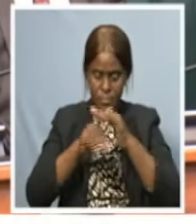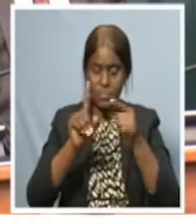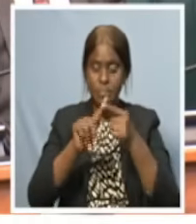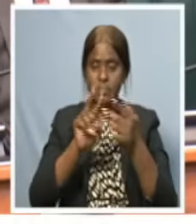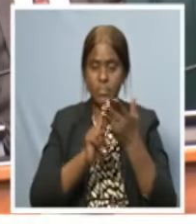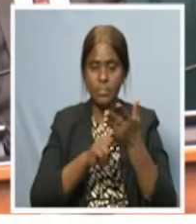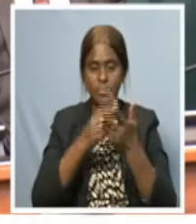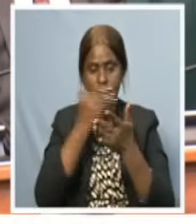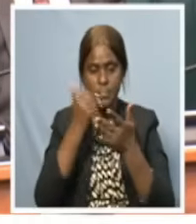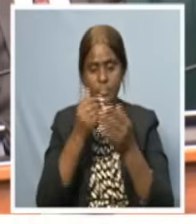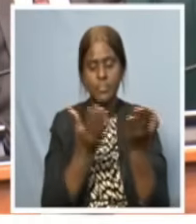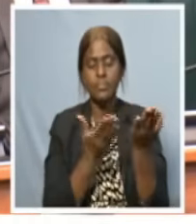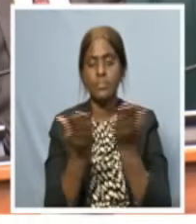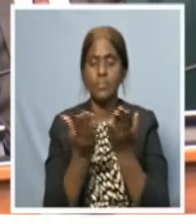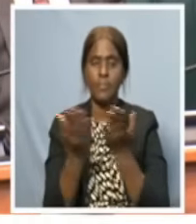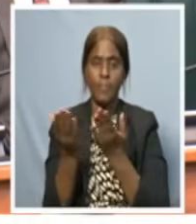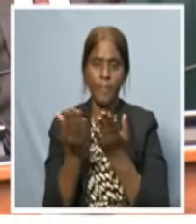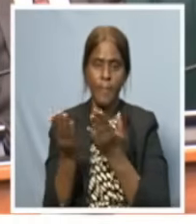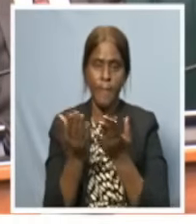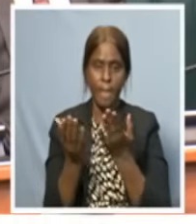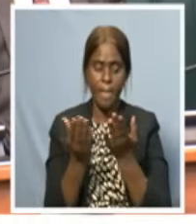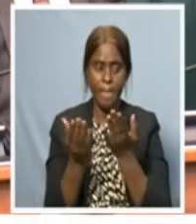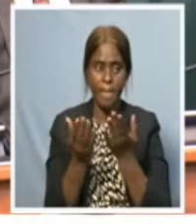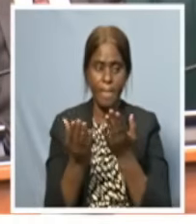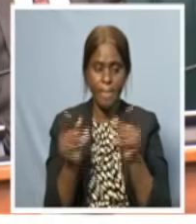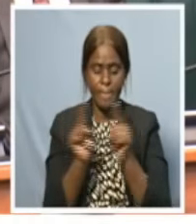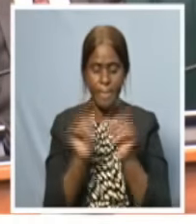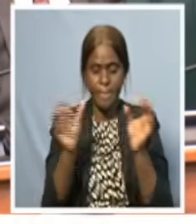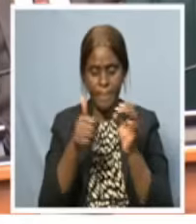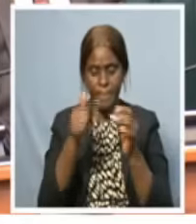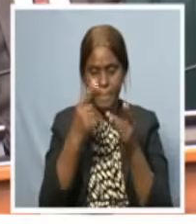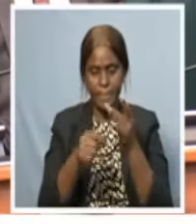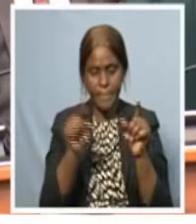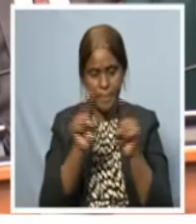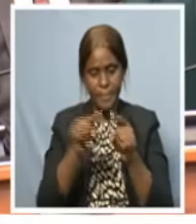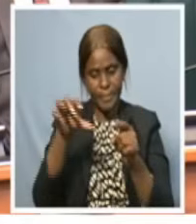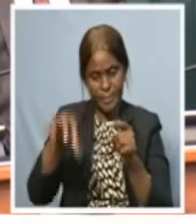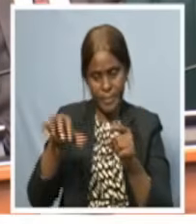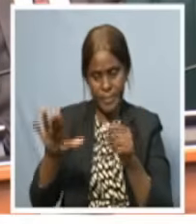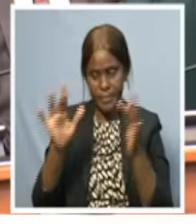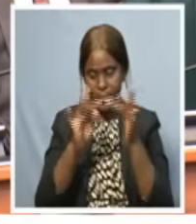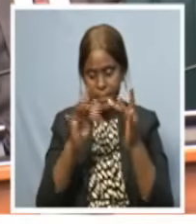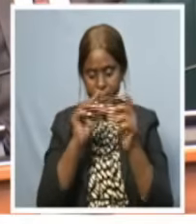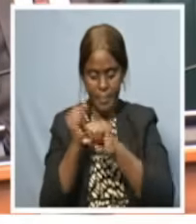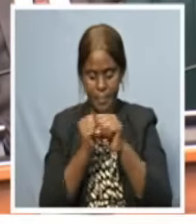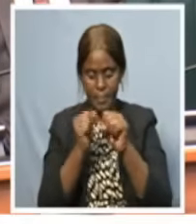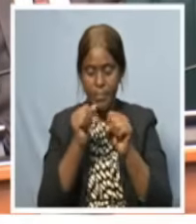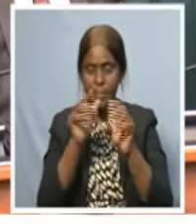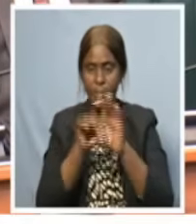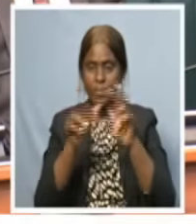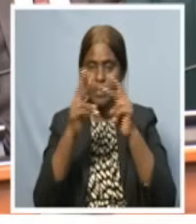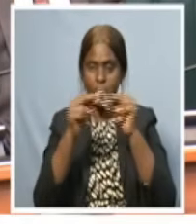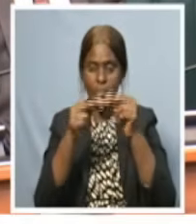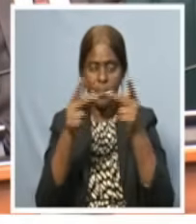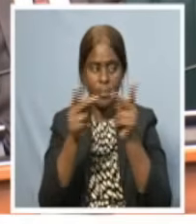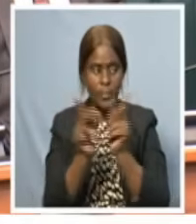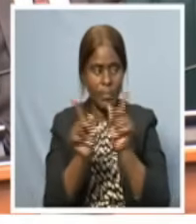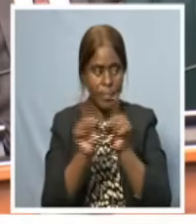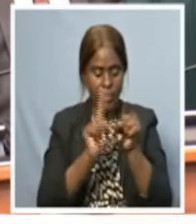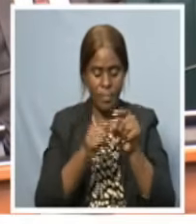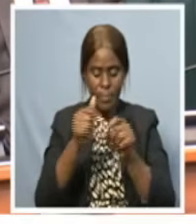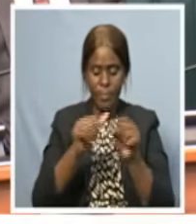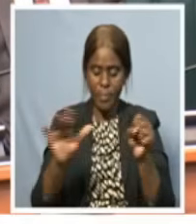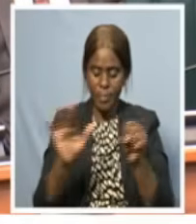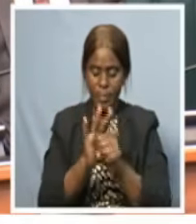and response services. The committee observes that child online protection in rural areas